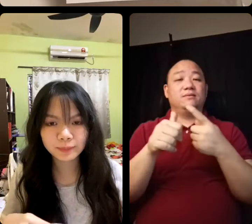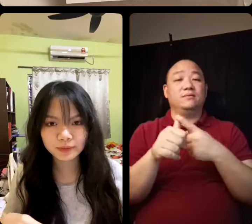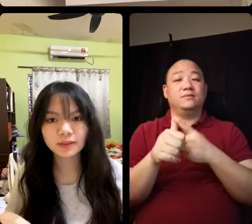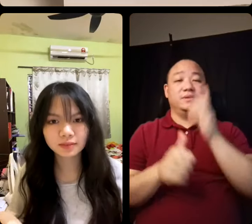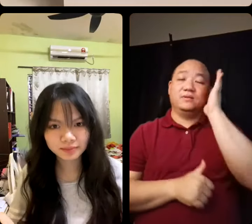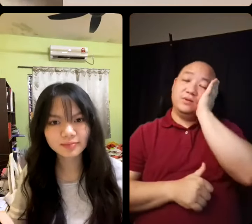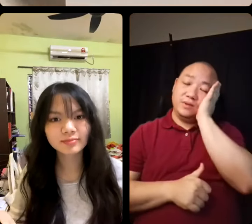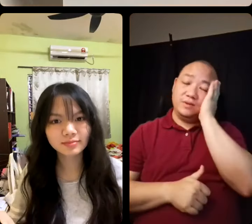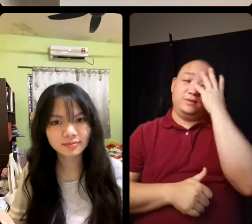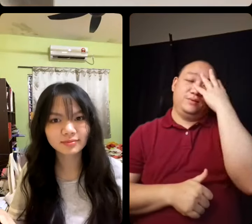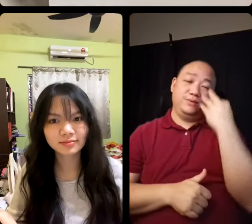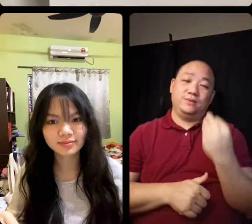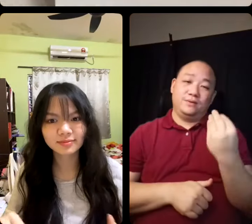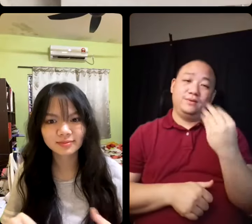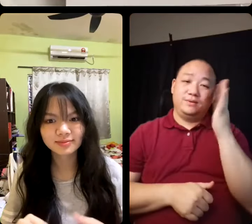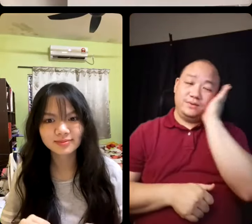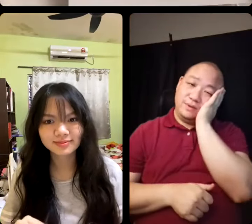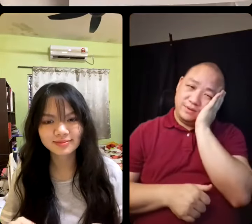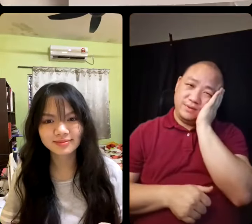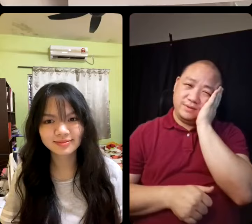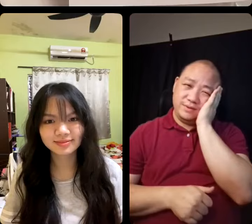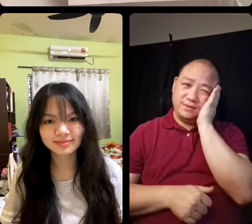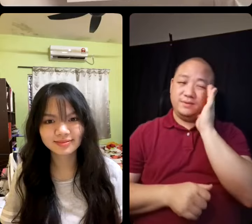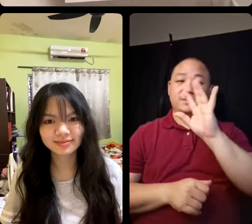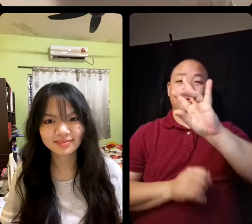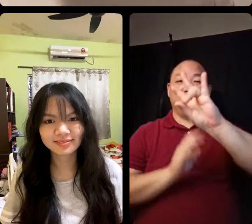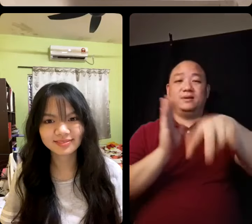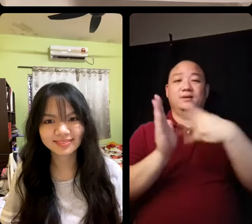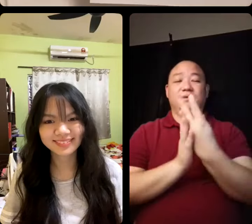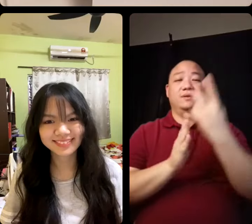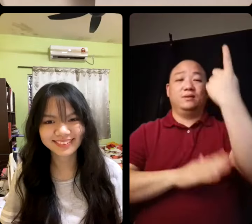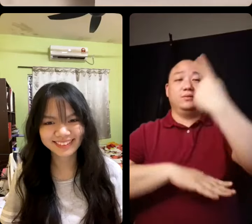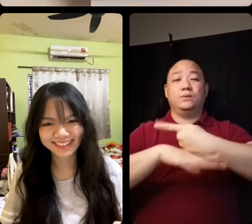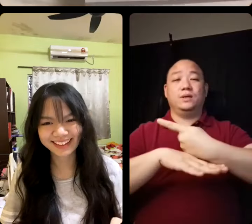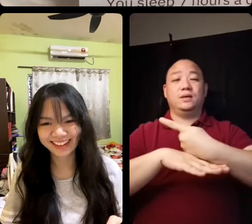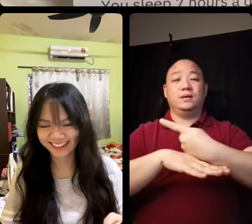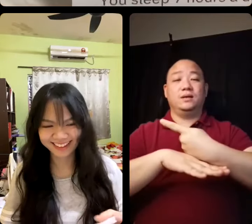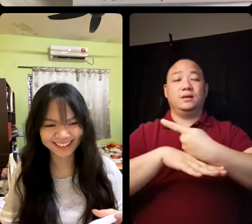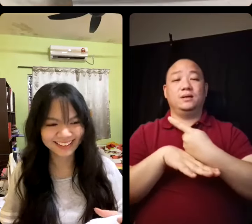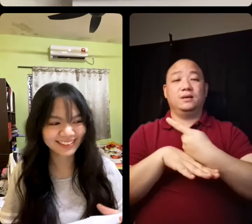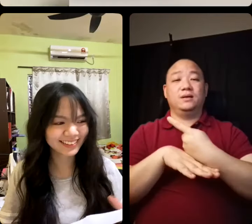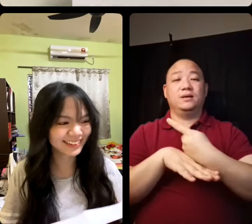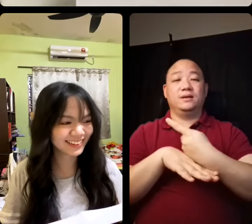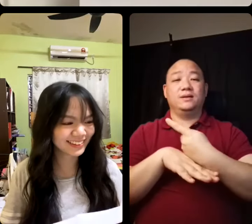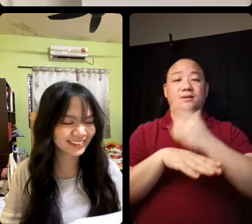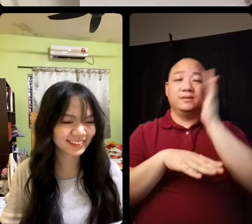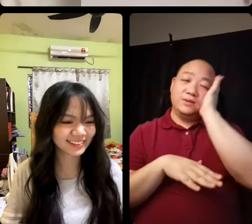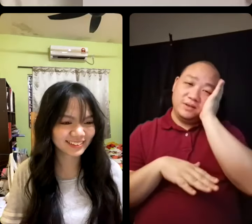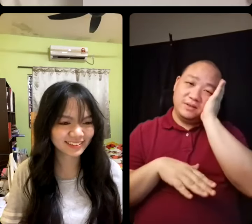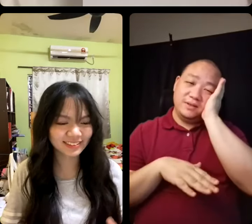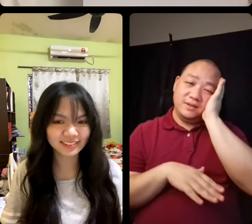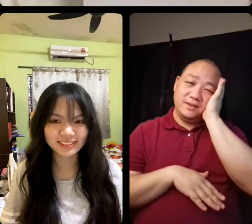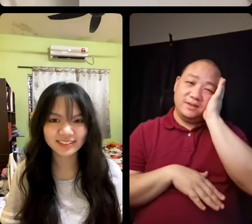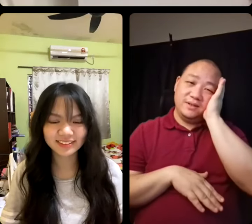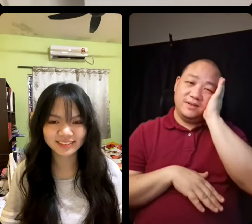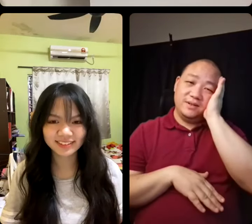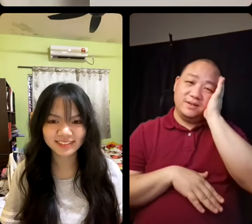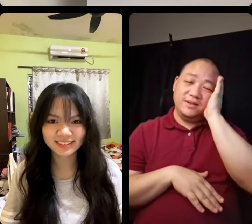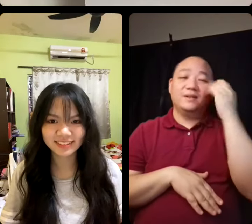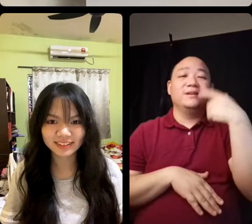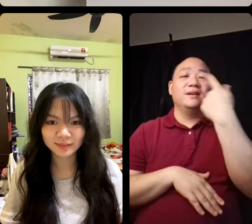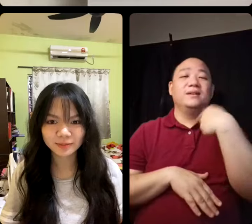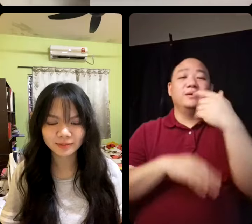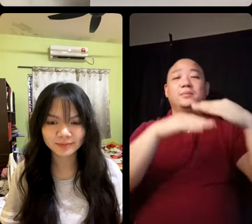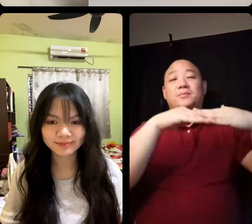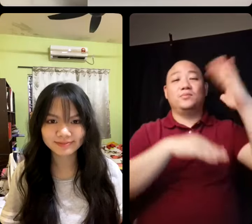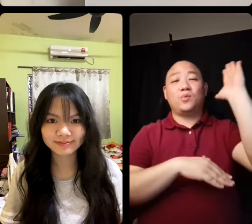time. You sleep 7 hours a day. Adalah yang lebih banyak daripada 7 hours tu, awak tahulah. So